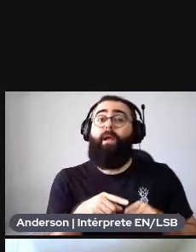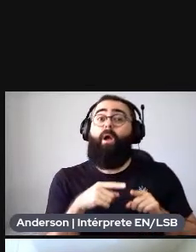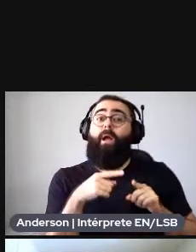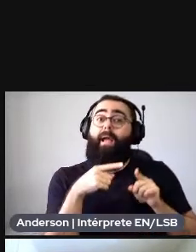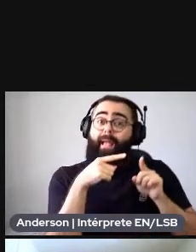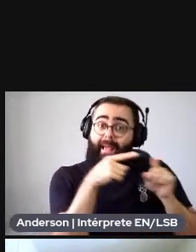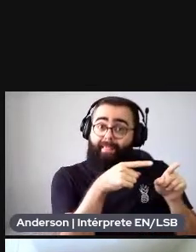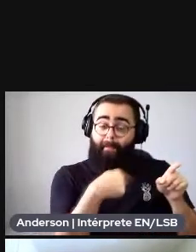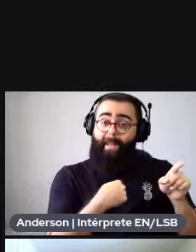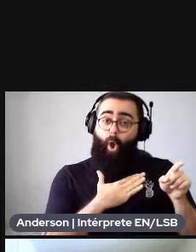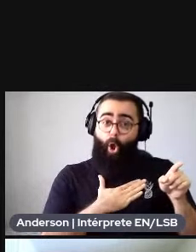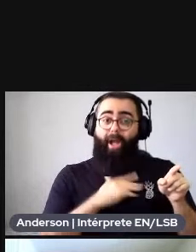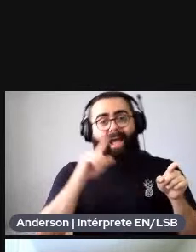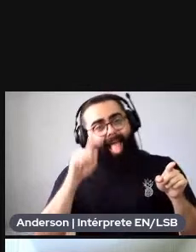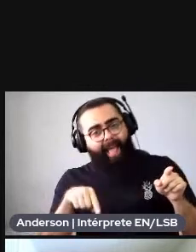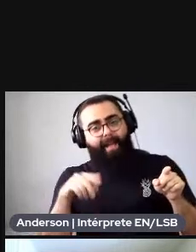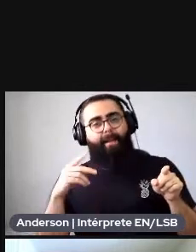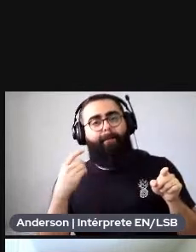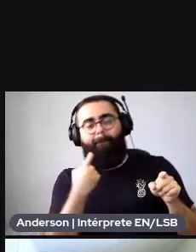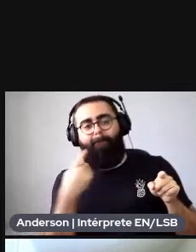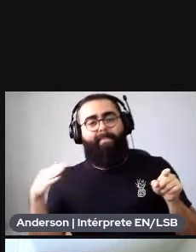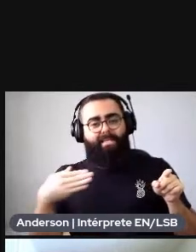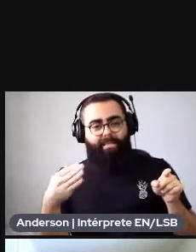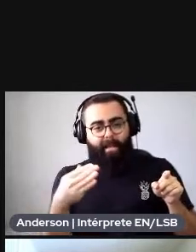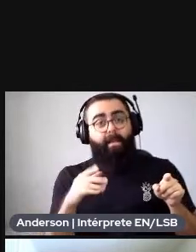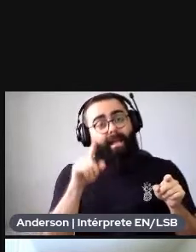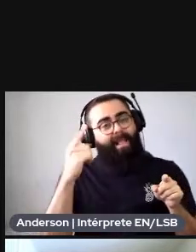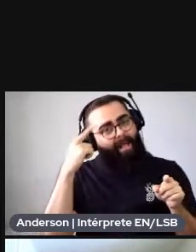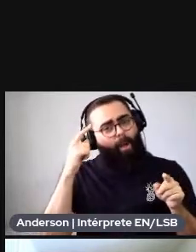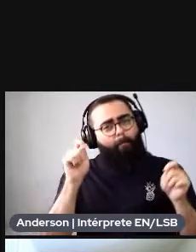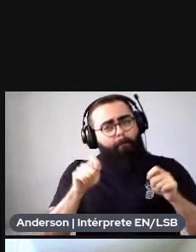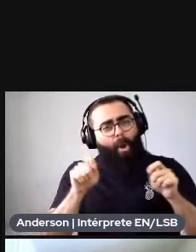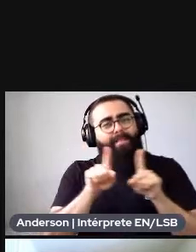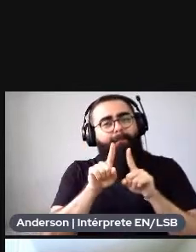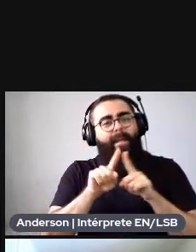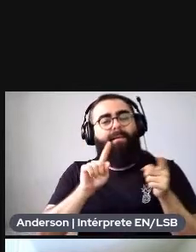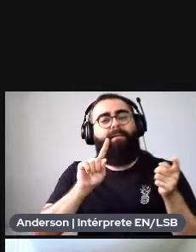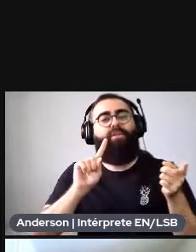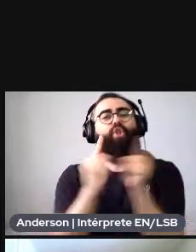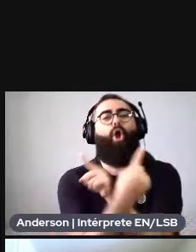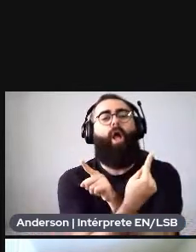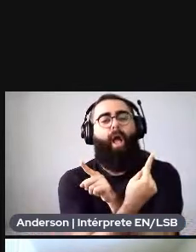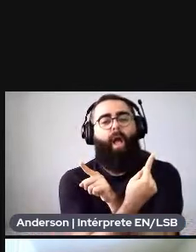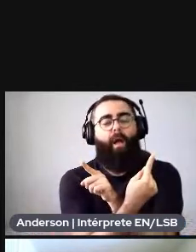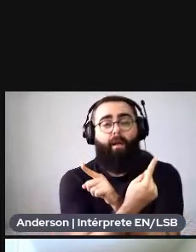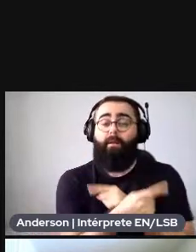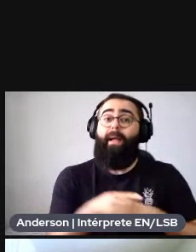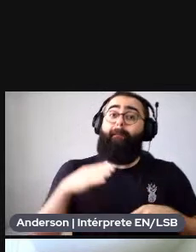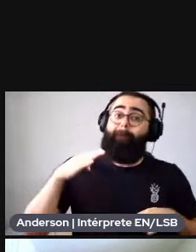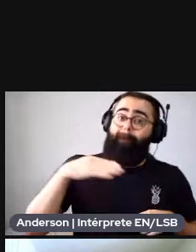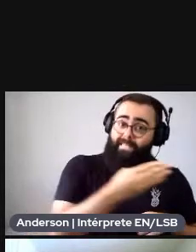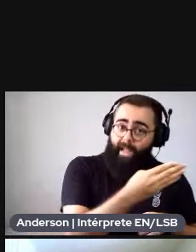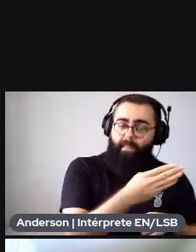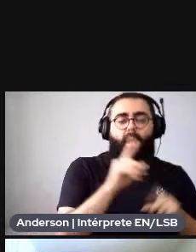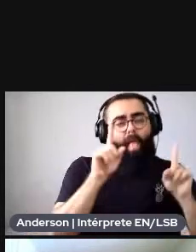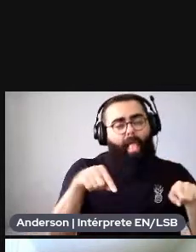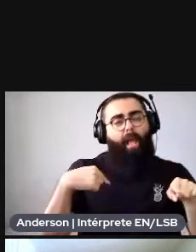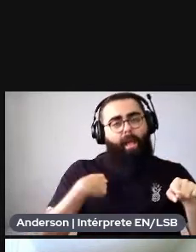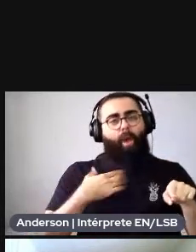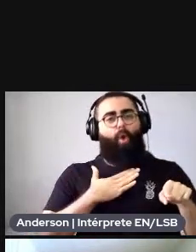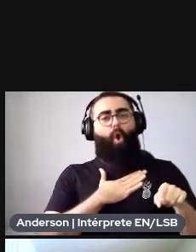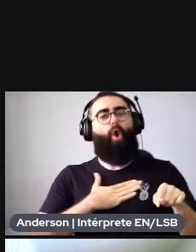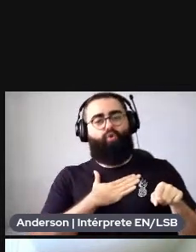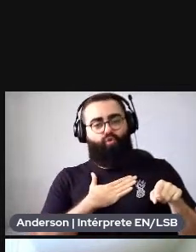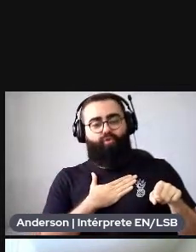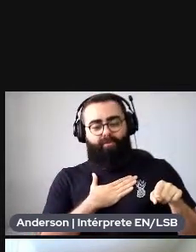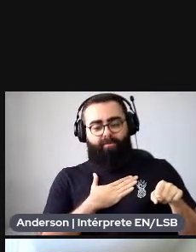Therefore, the order of the components can be reversed. El pescado es lo que me gusta. El pescado es